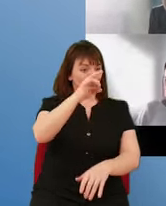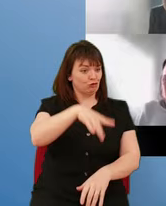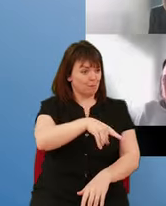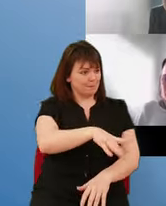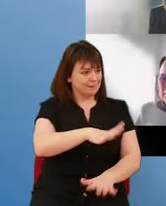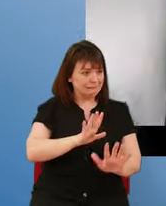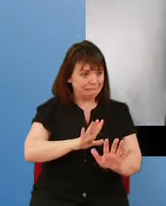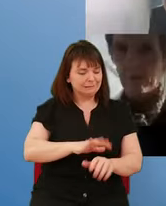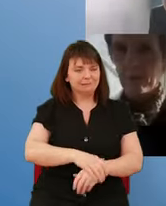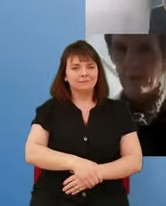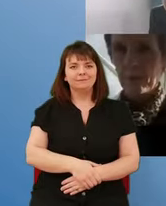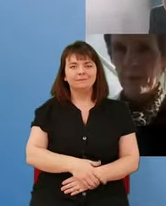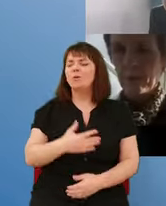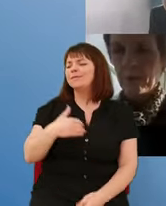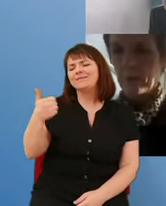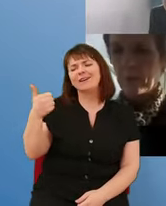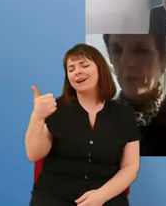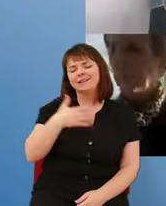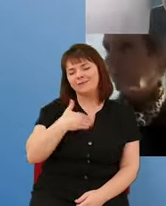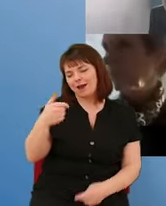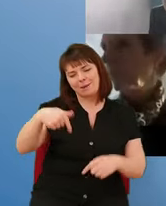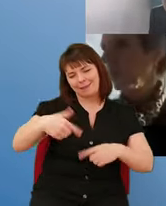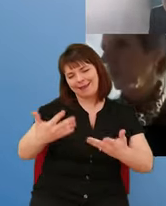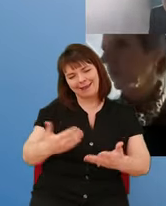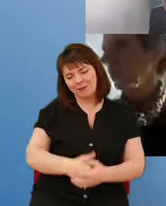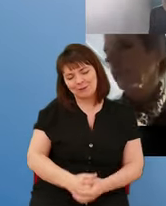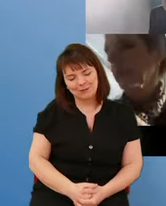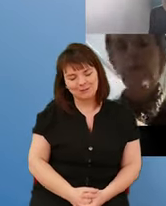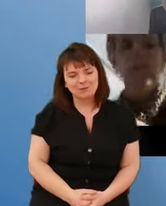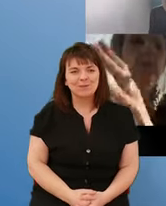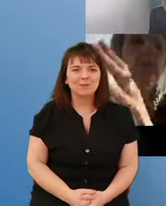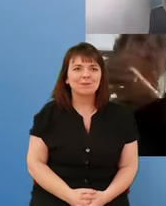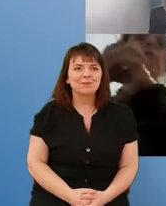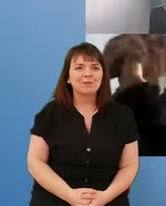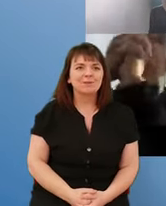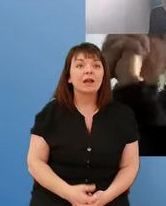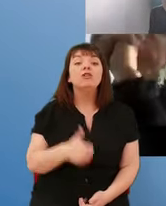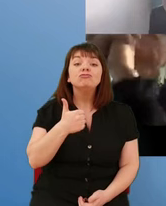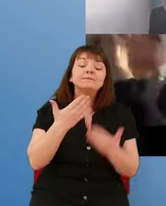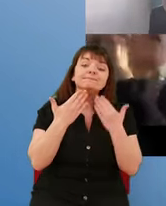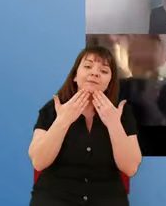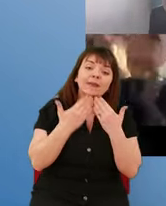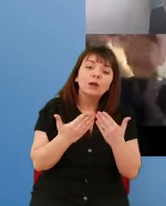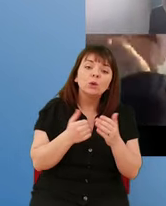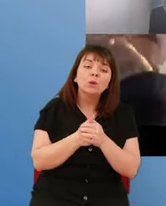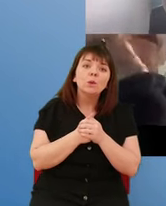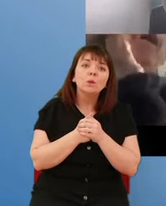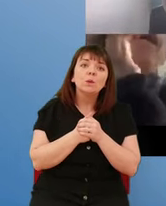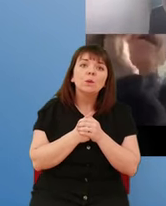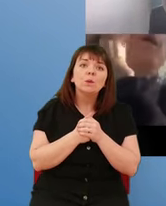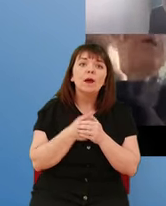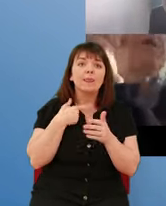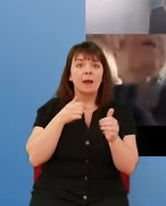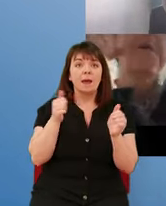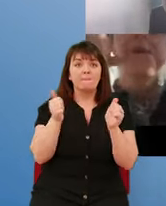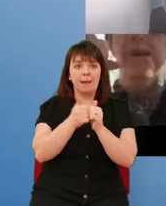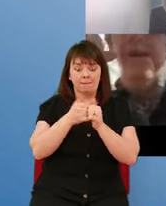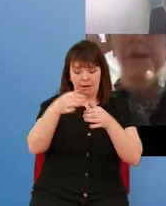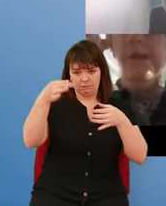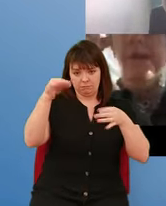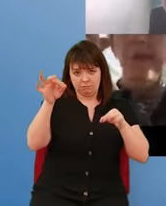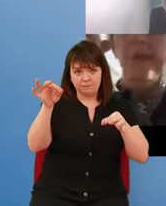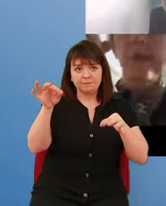you. Paper as came out after last week with regards to the position on the LCS review.